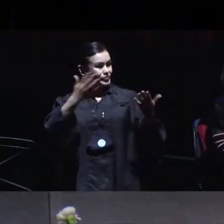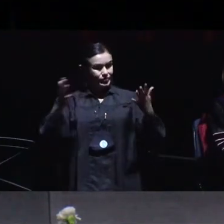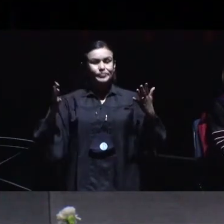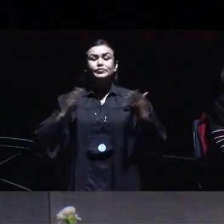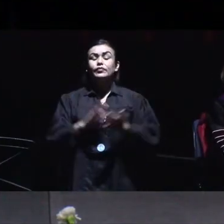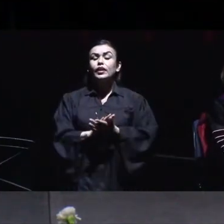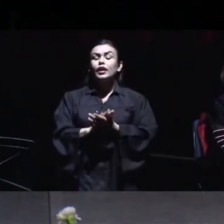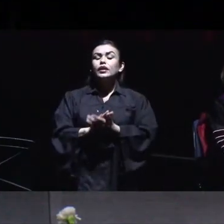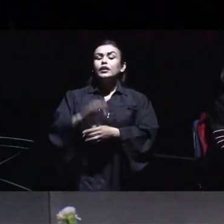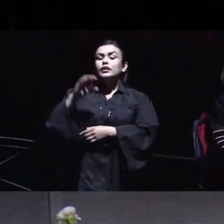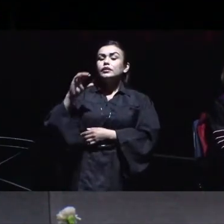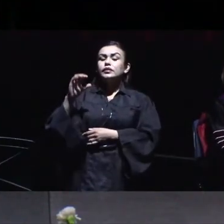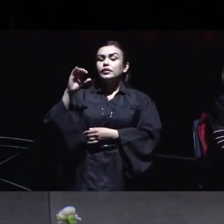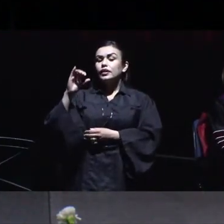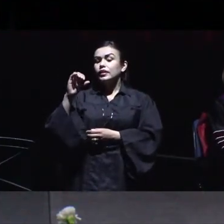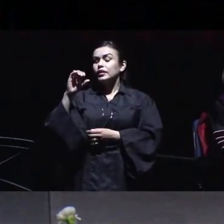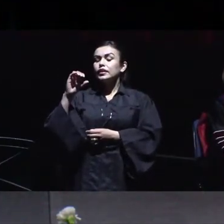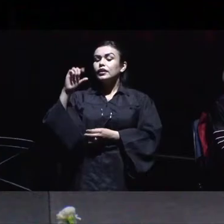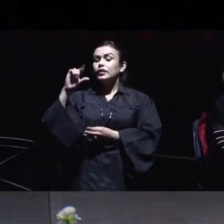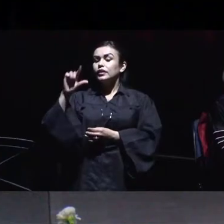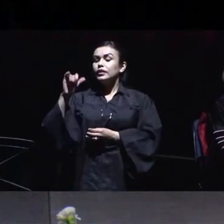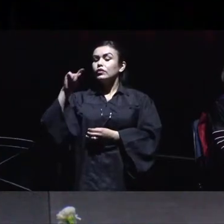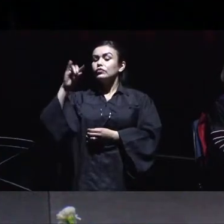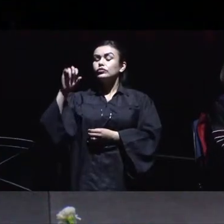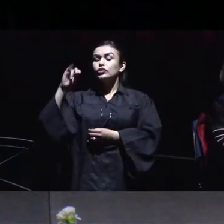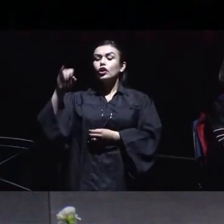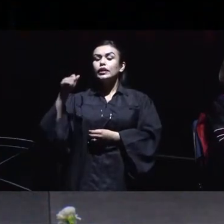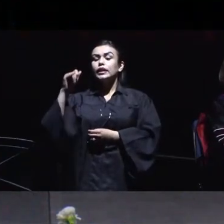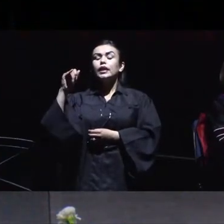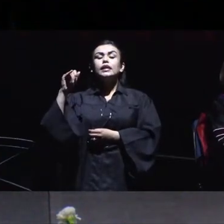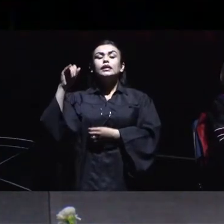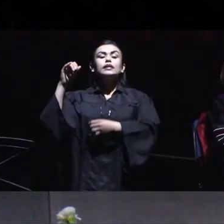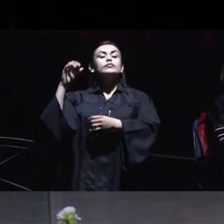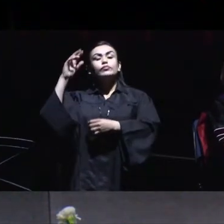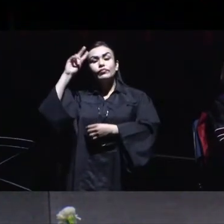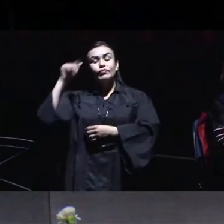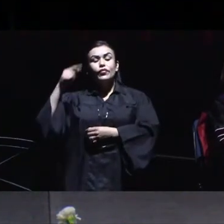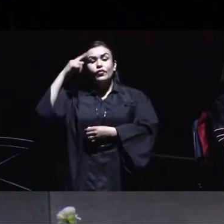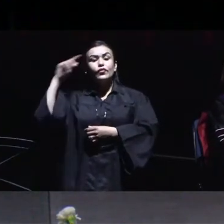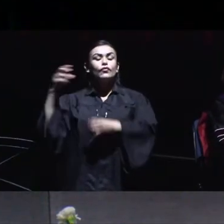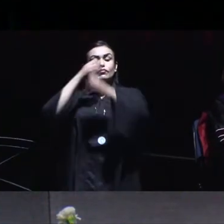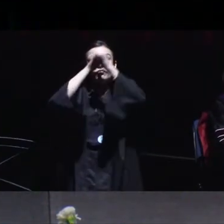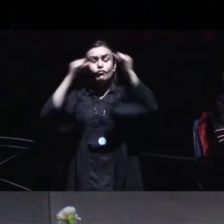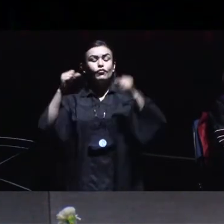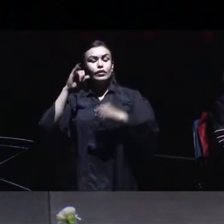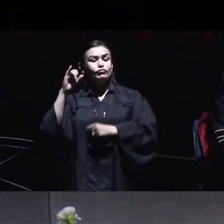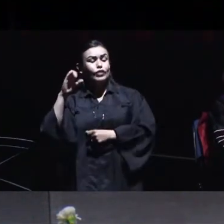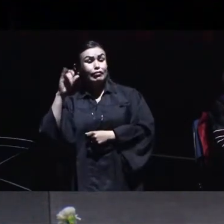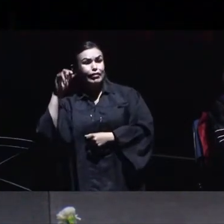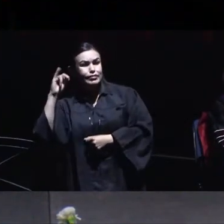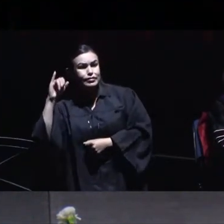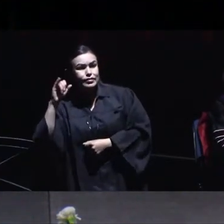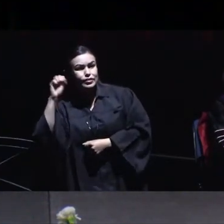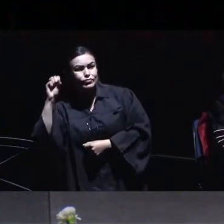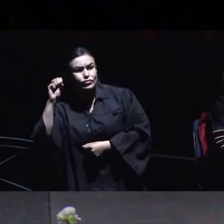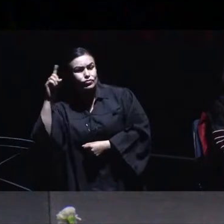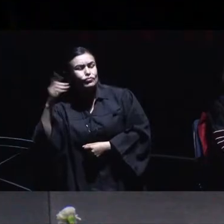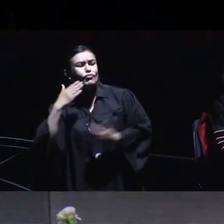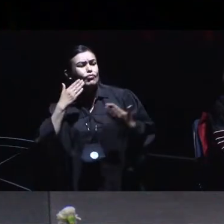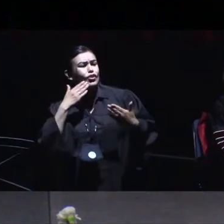James Littlejohn, Clint ISD Assistant Superintendent. Thank you all and all of our ISDs for the great partnership.